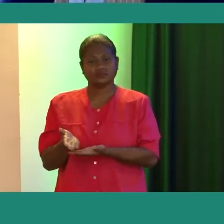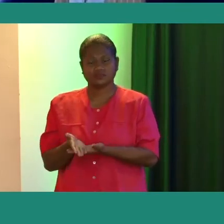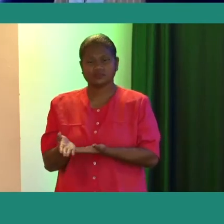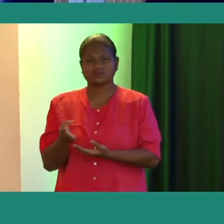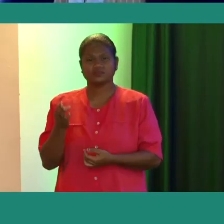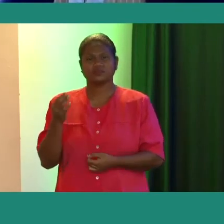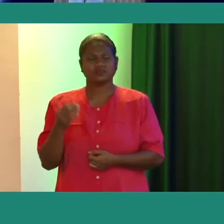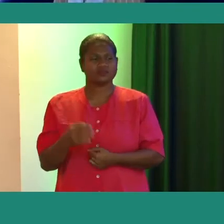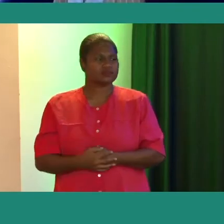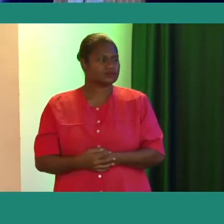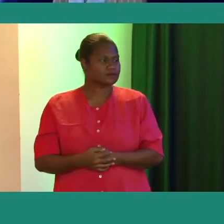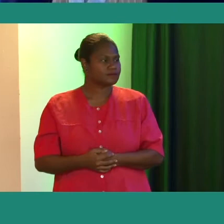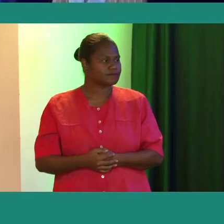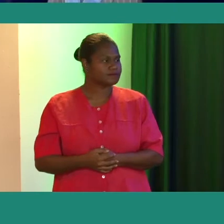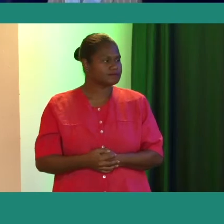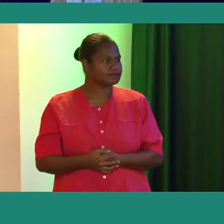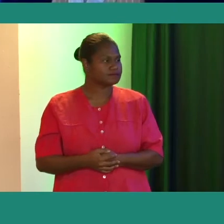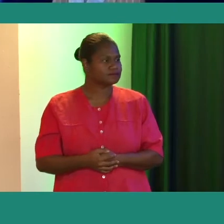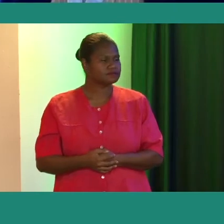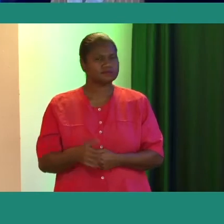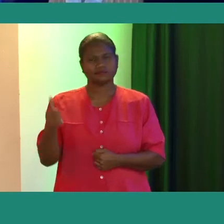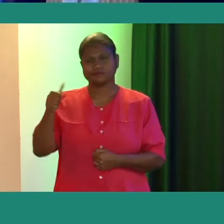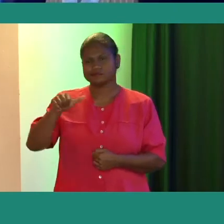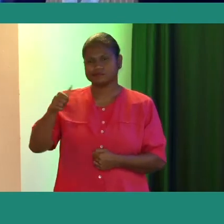any thoughts around what